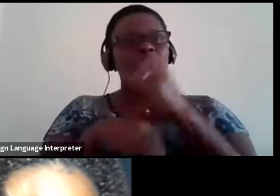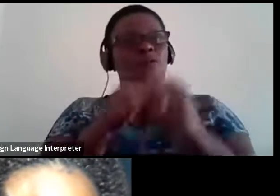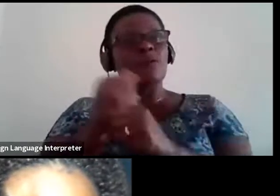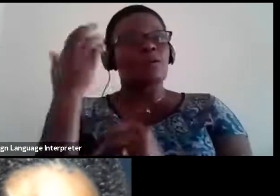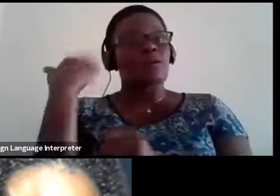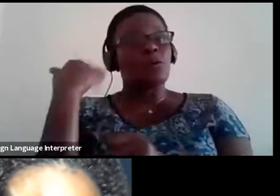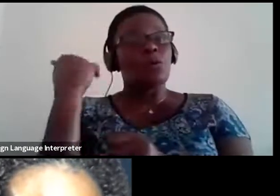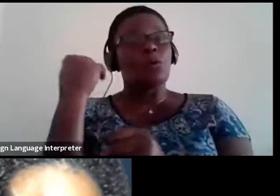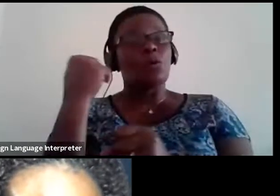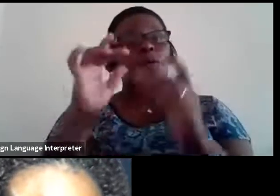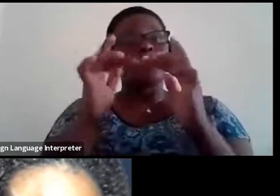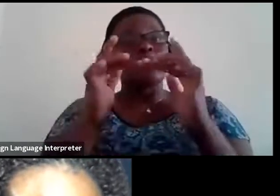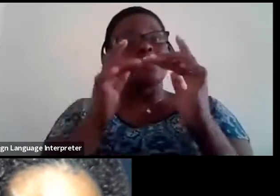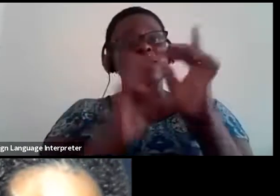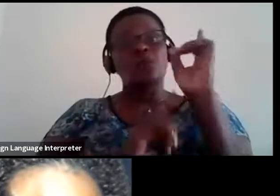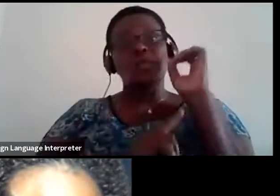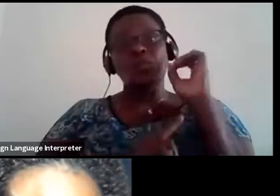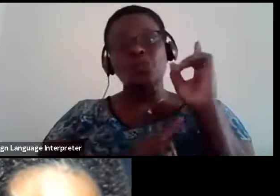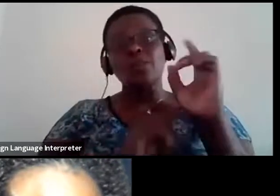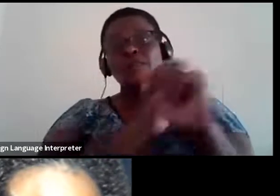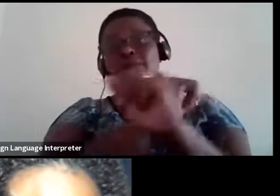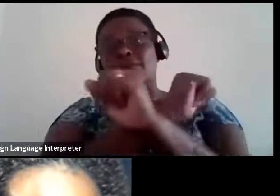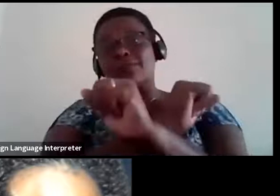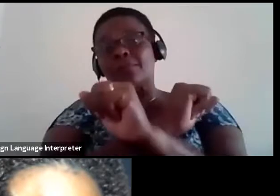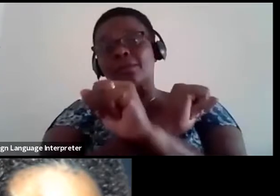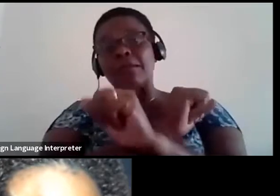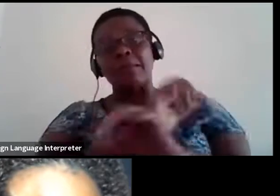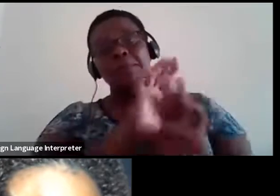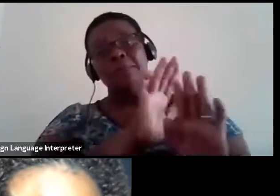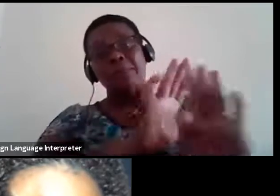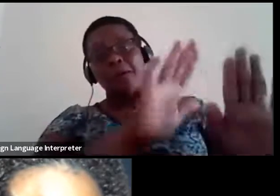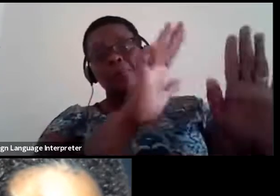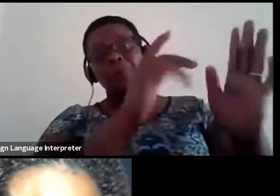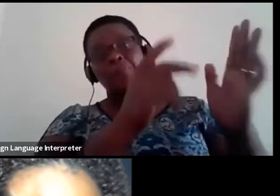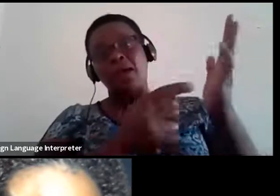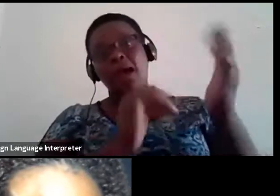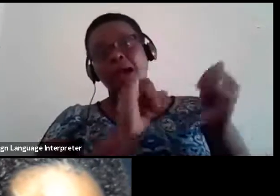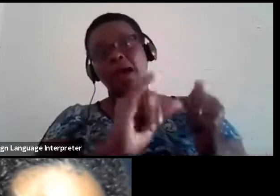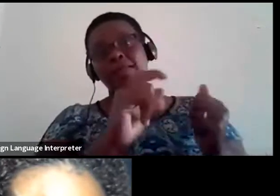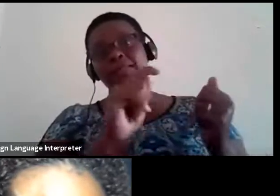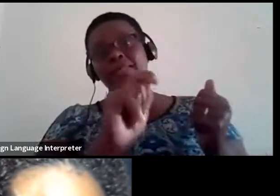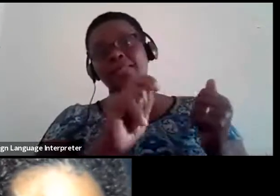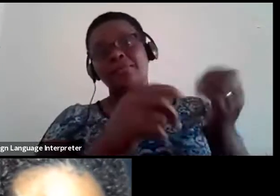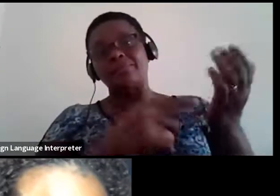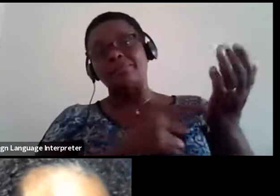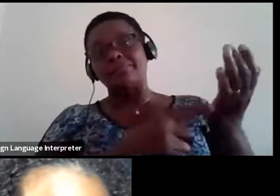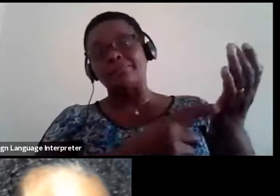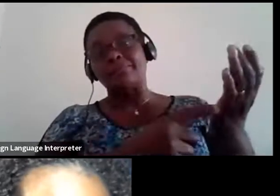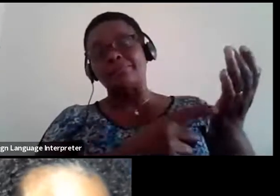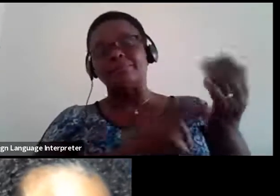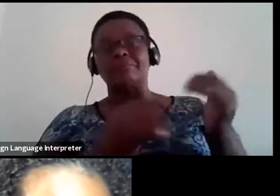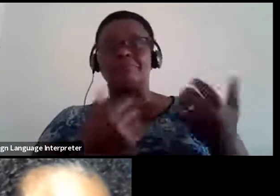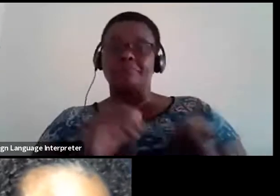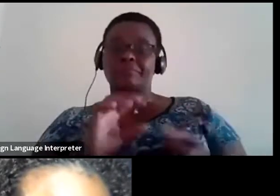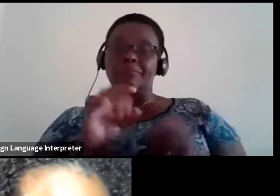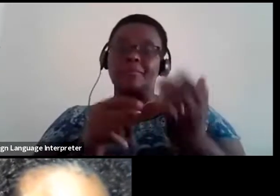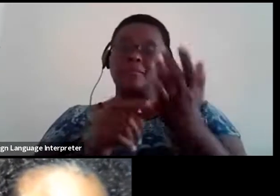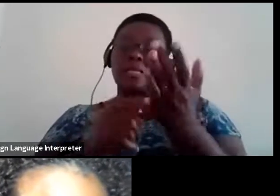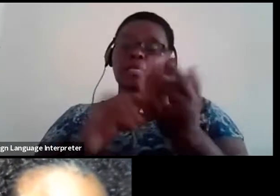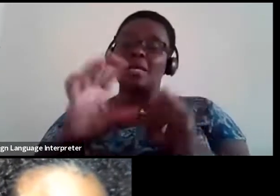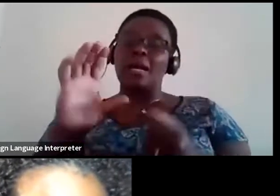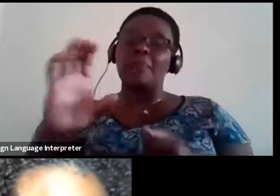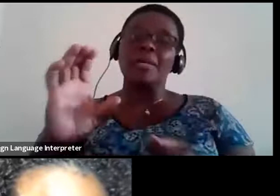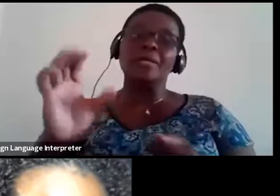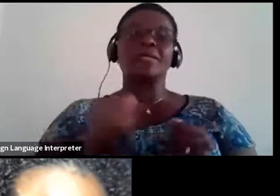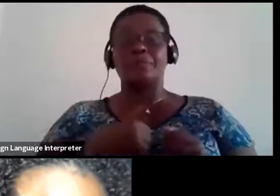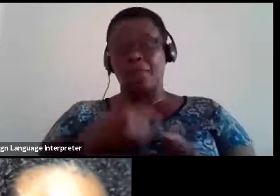to the IT people at work and those people who own tech companies or people who own companies that, I don't know, write proposals